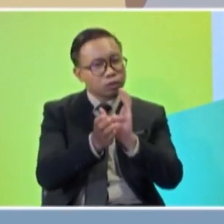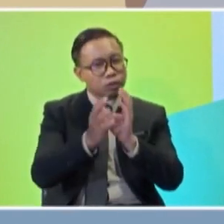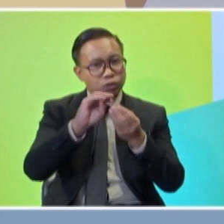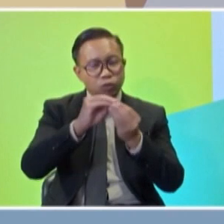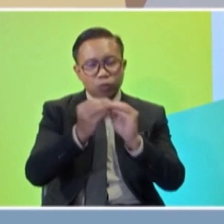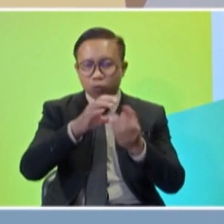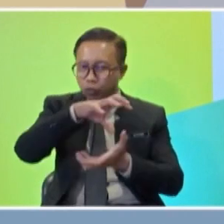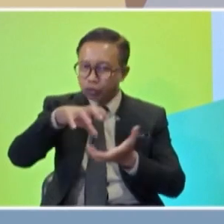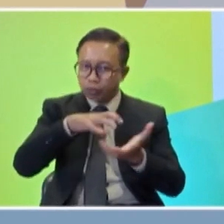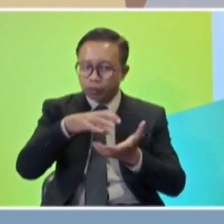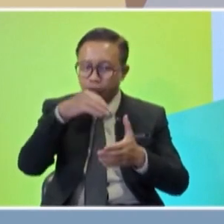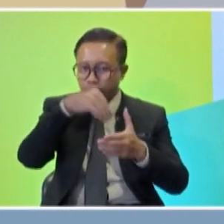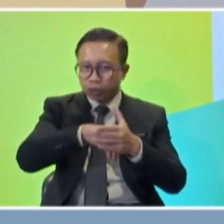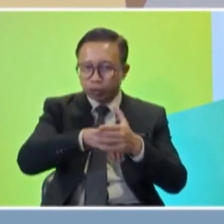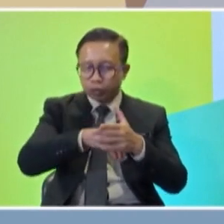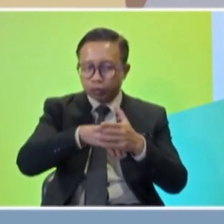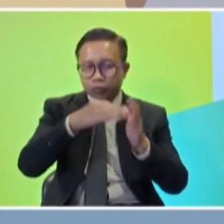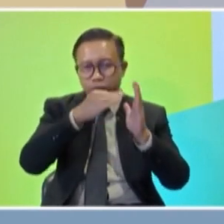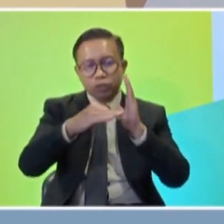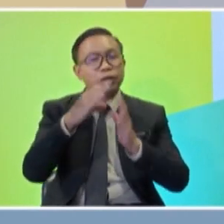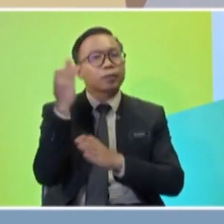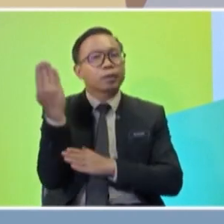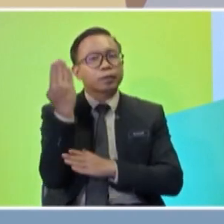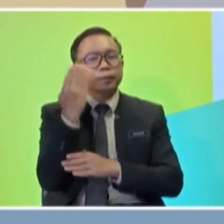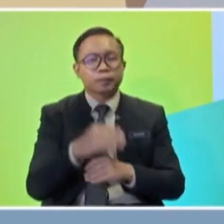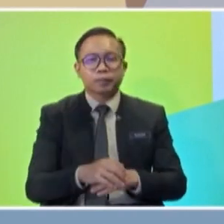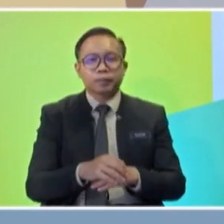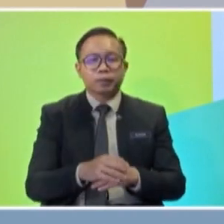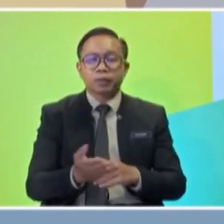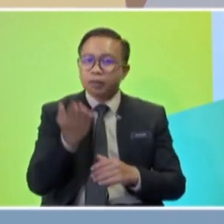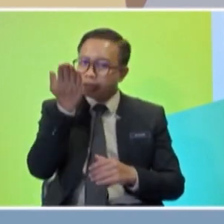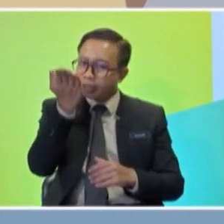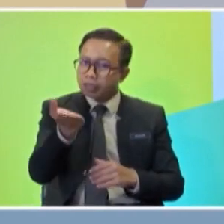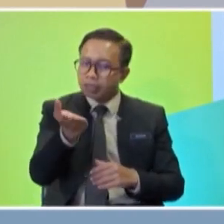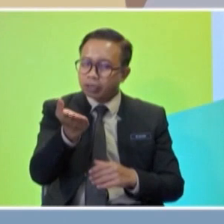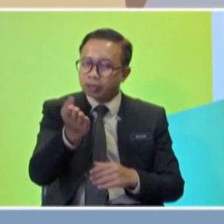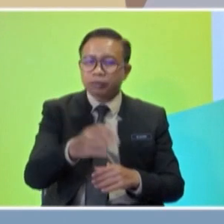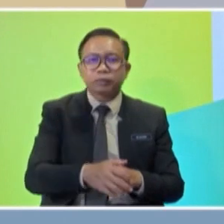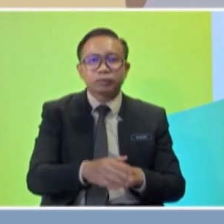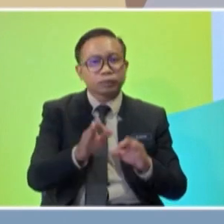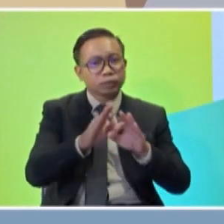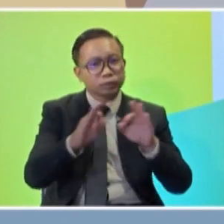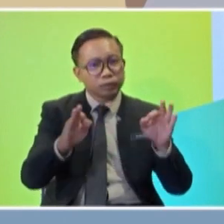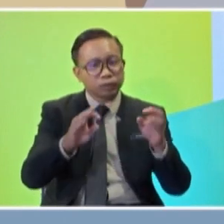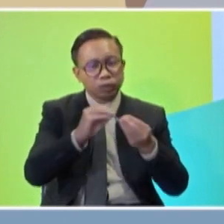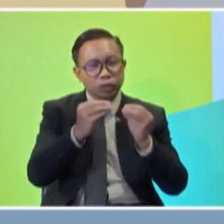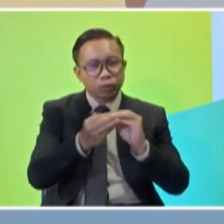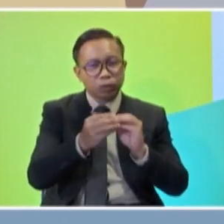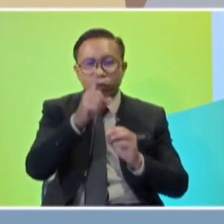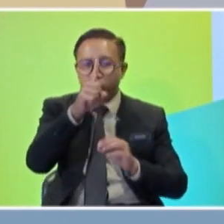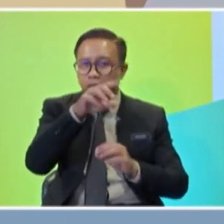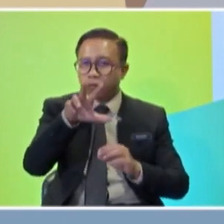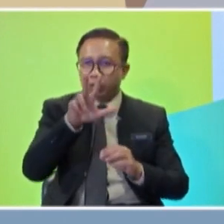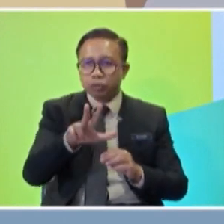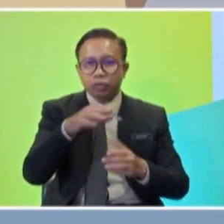to improper fraction. Then, we need to flip the number 1 over